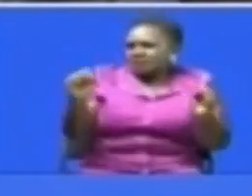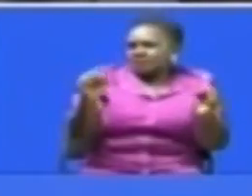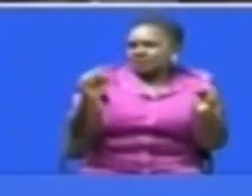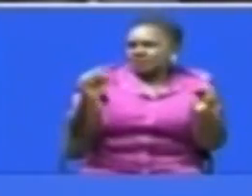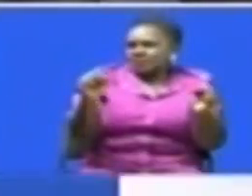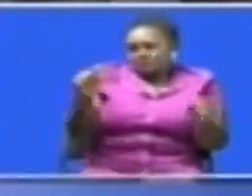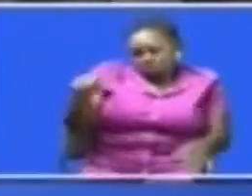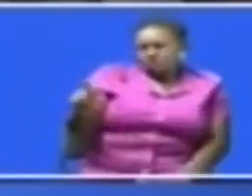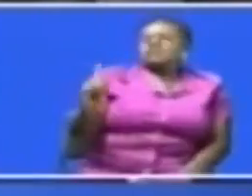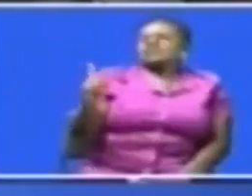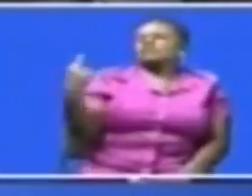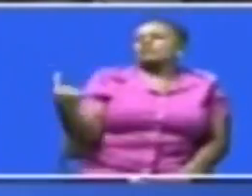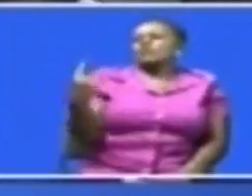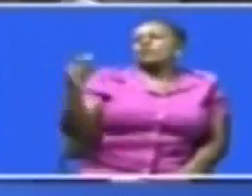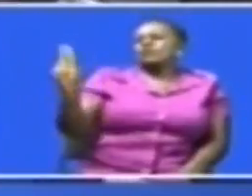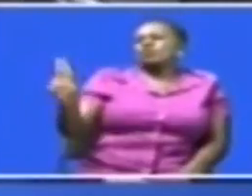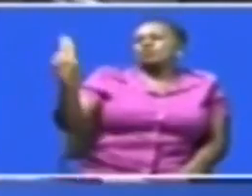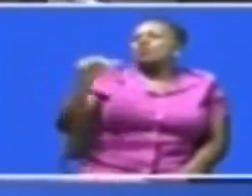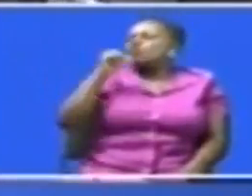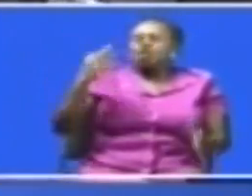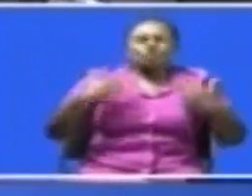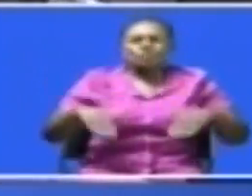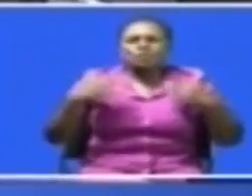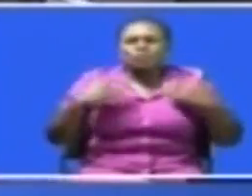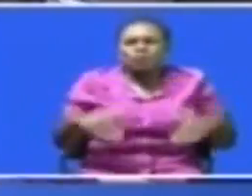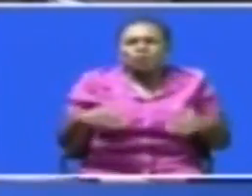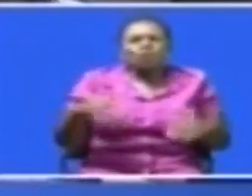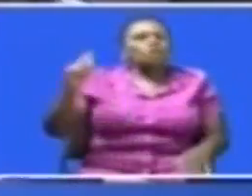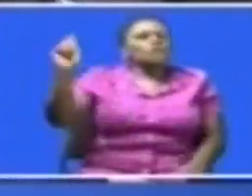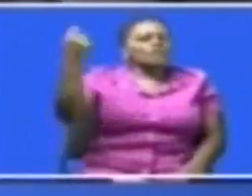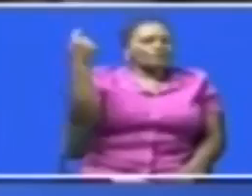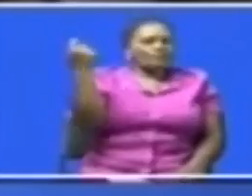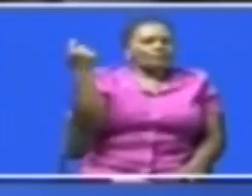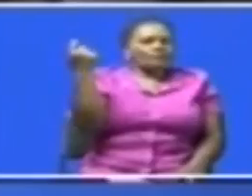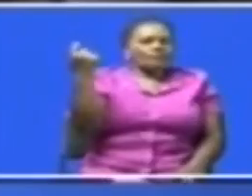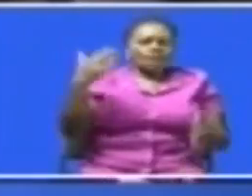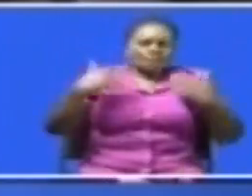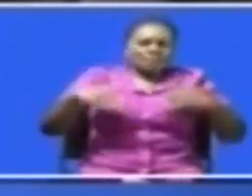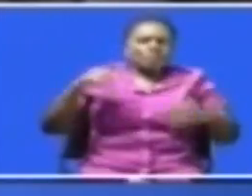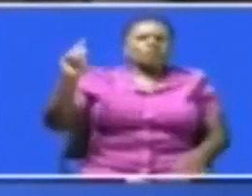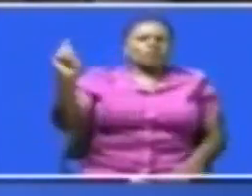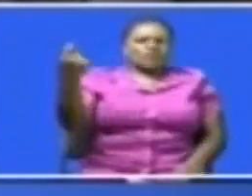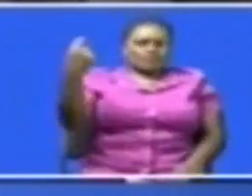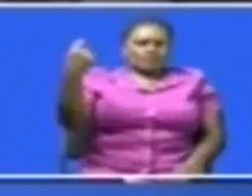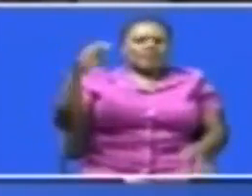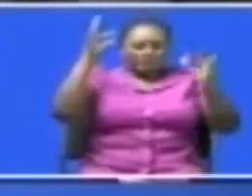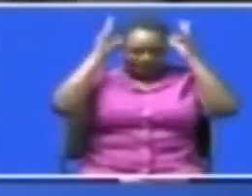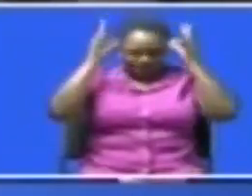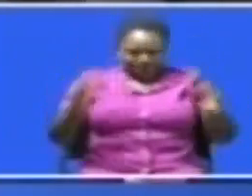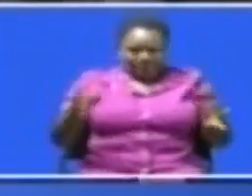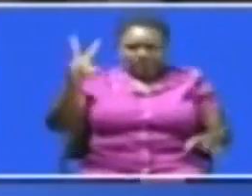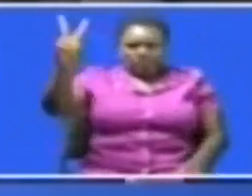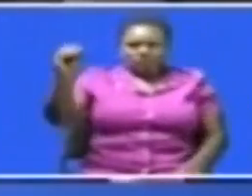that is you, Uhuru, but not the people of Kenya. The people of Kenya will still decide in